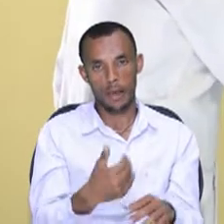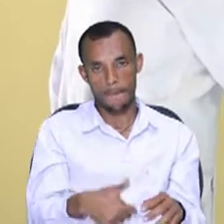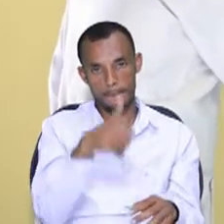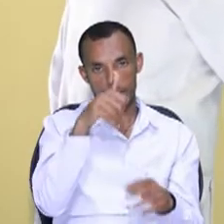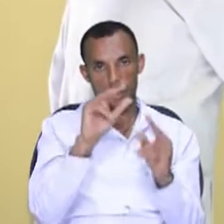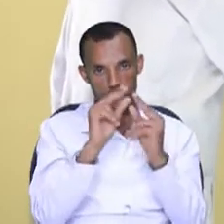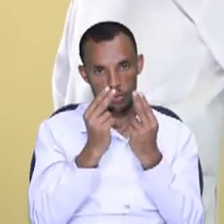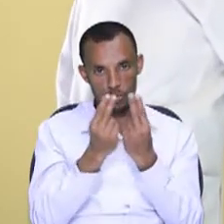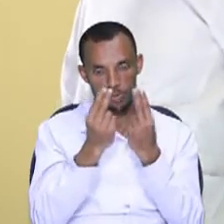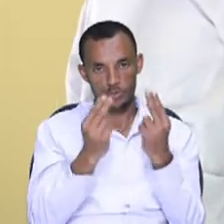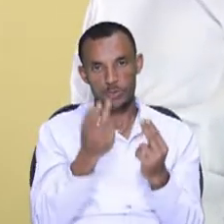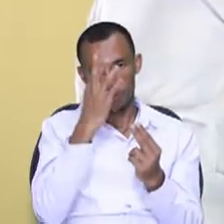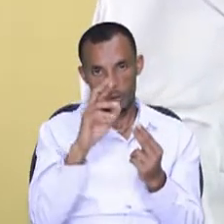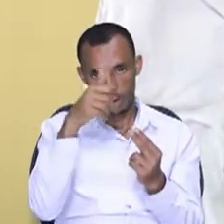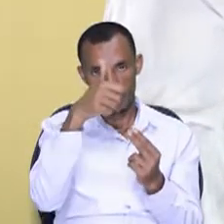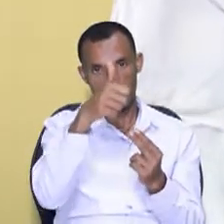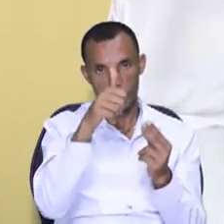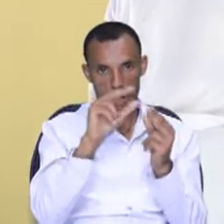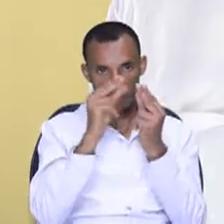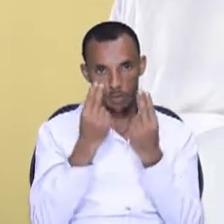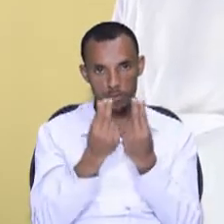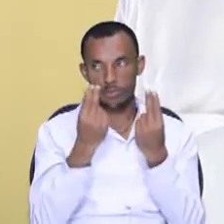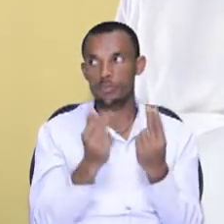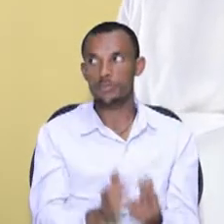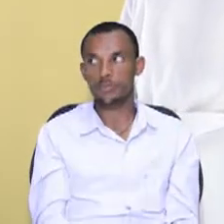Main group or a group.